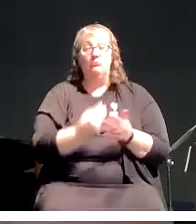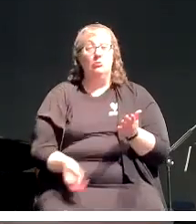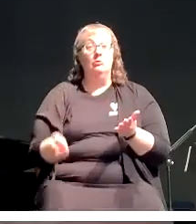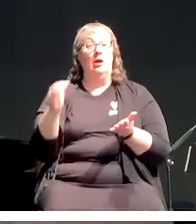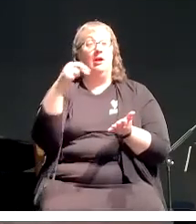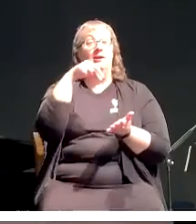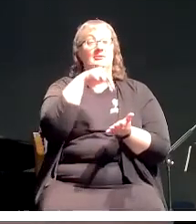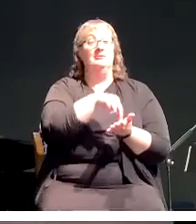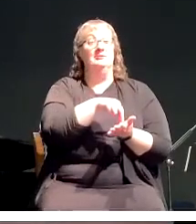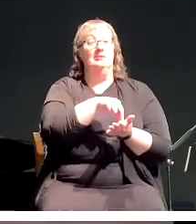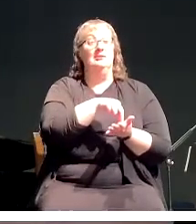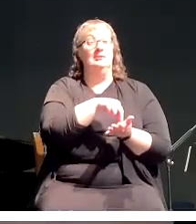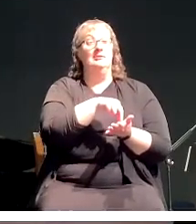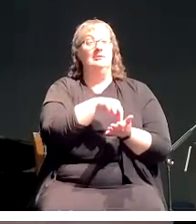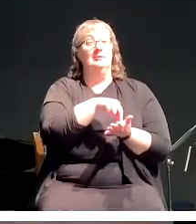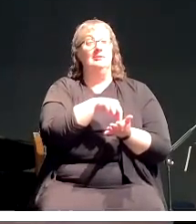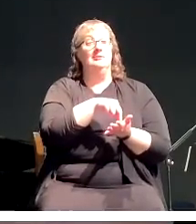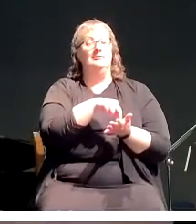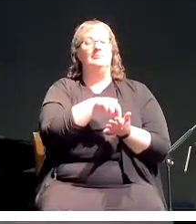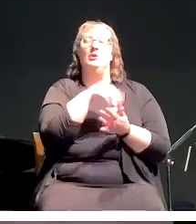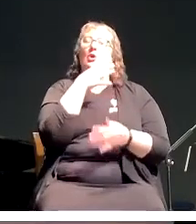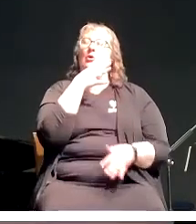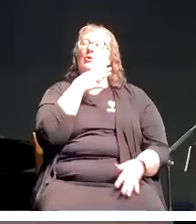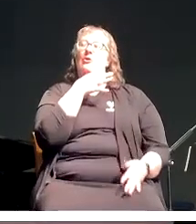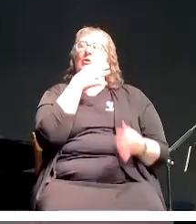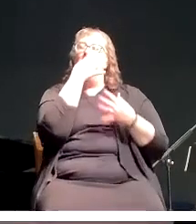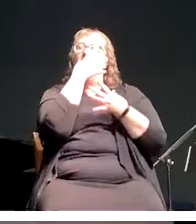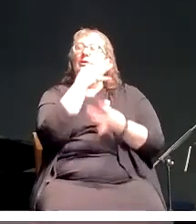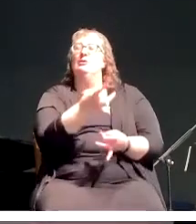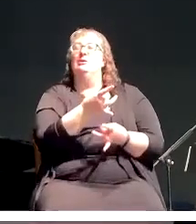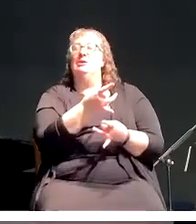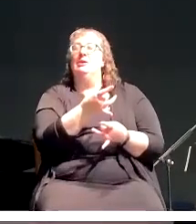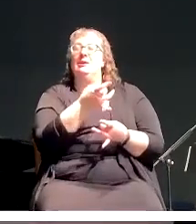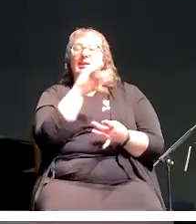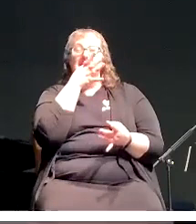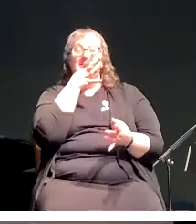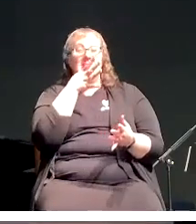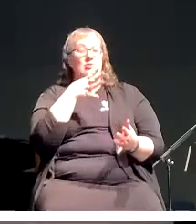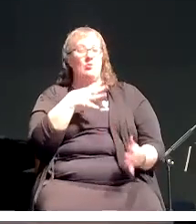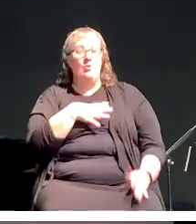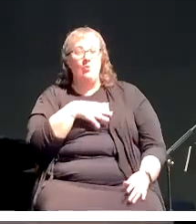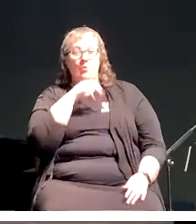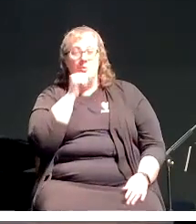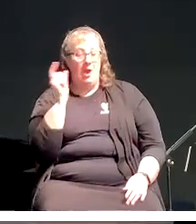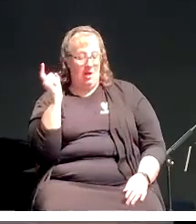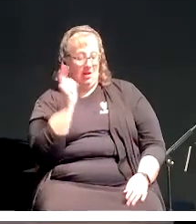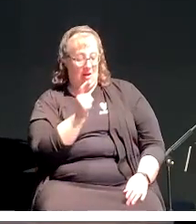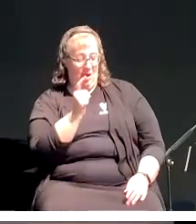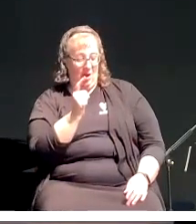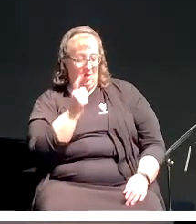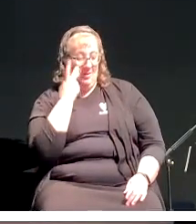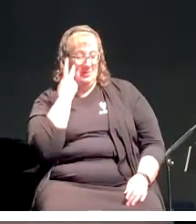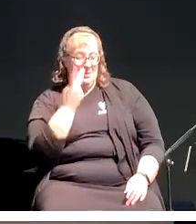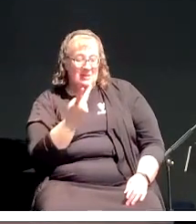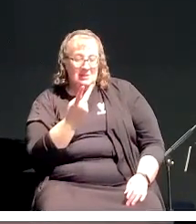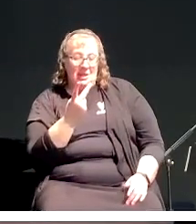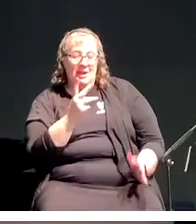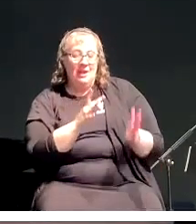again." It's so interesting because these women did not come to see if what Jesus had said was